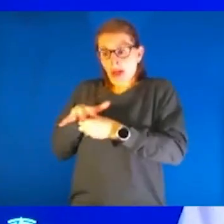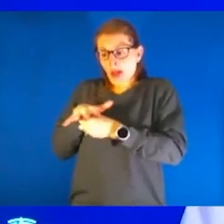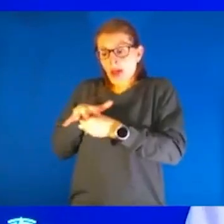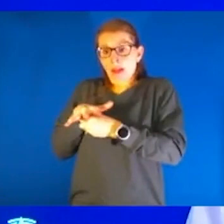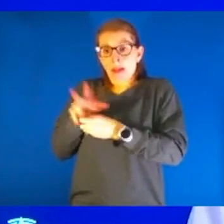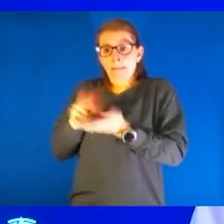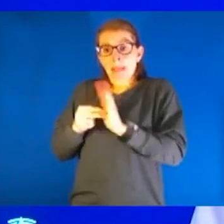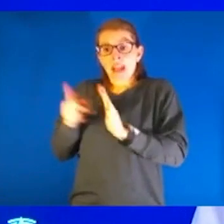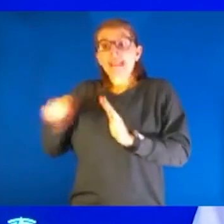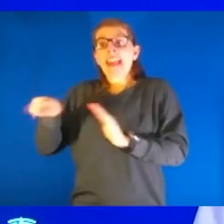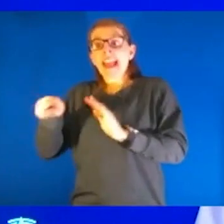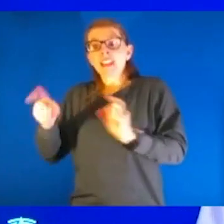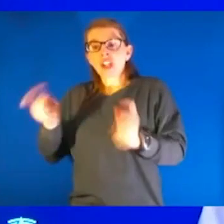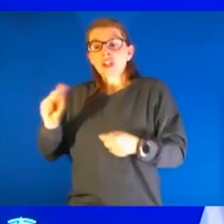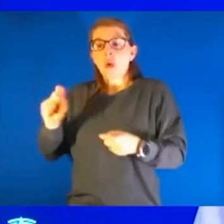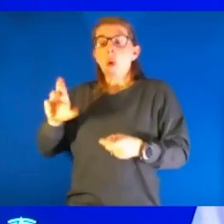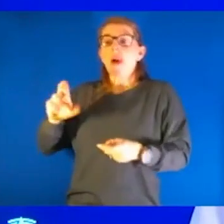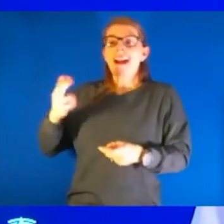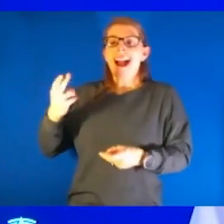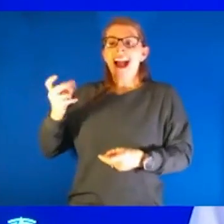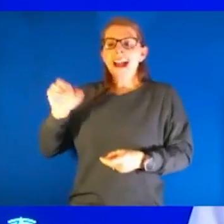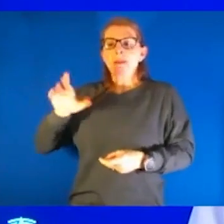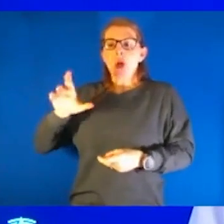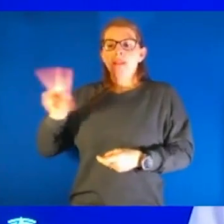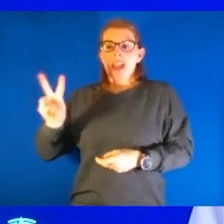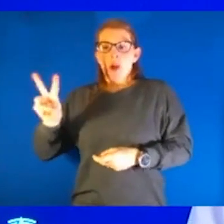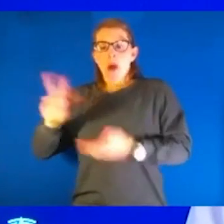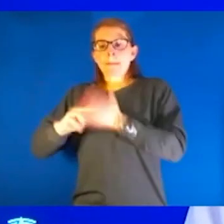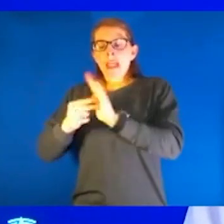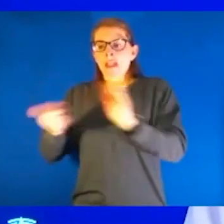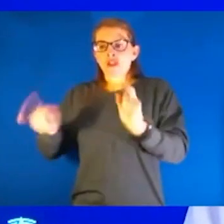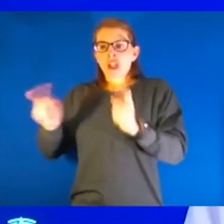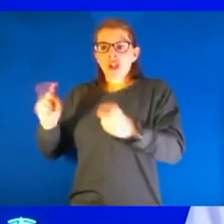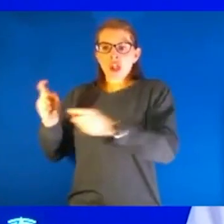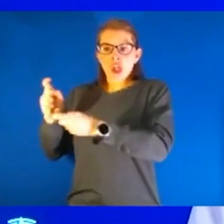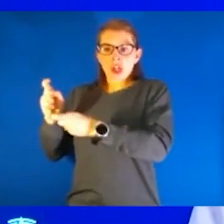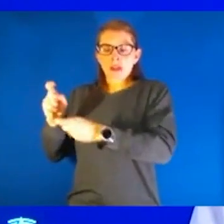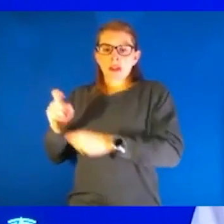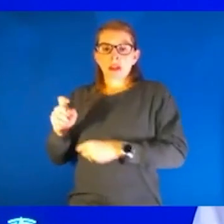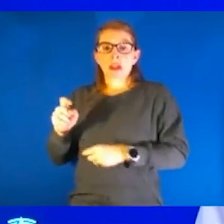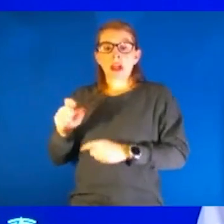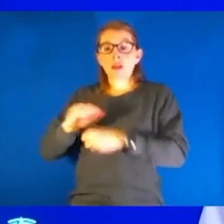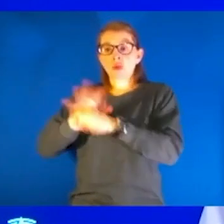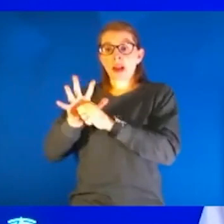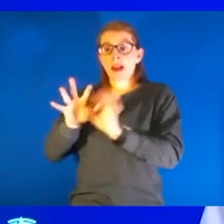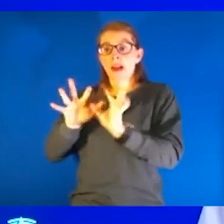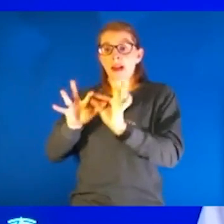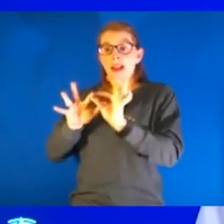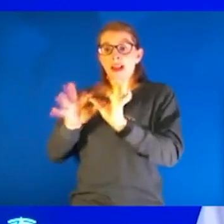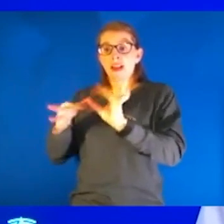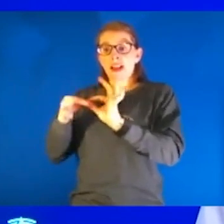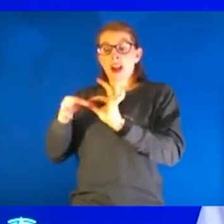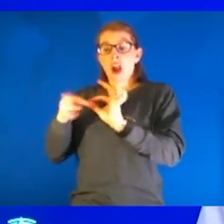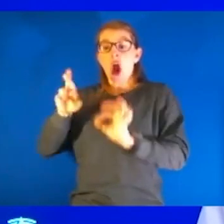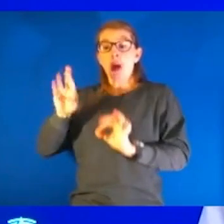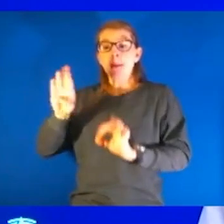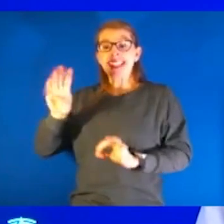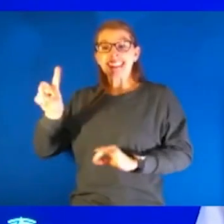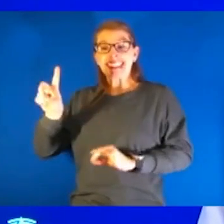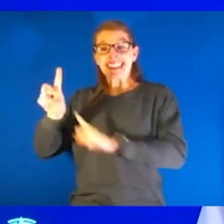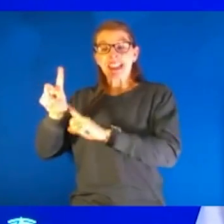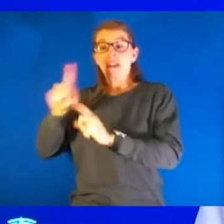or hypervariable, and those are the areas on the receptor binding domain, or the RBD, of the spike protein that allows